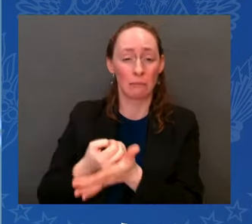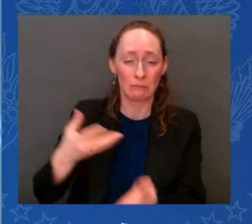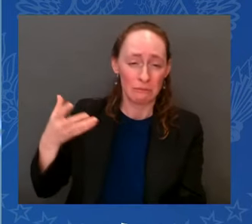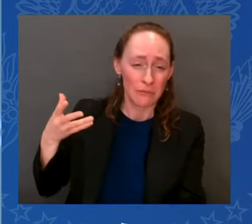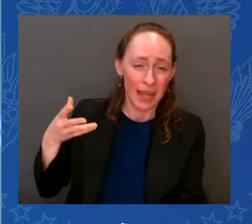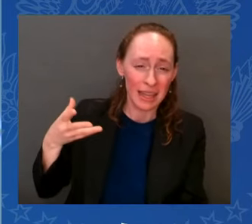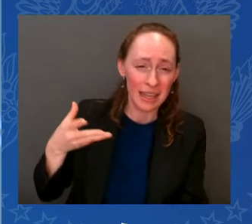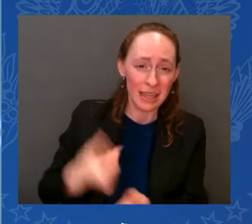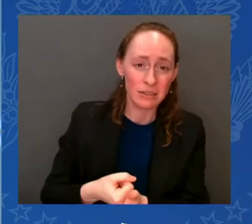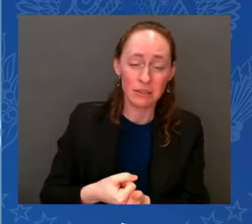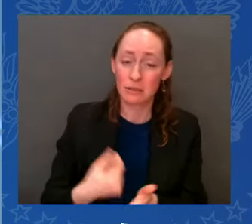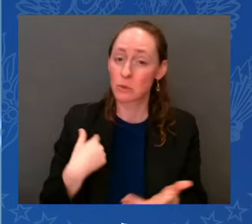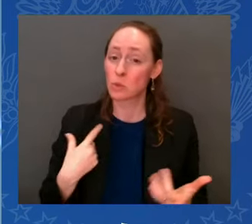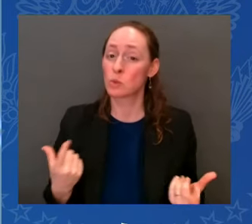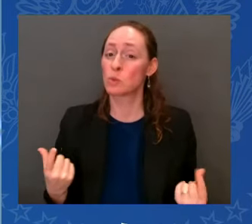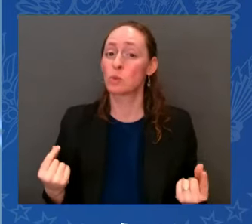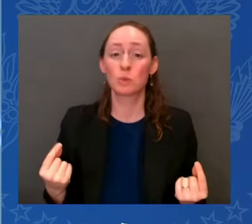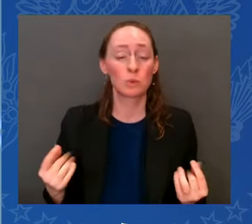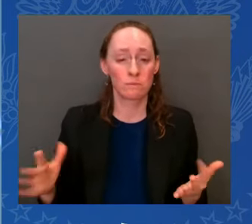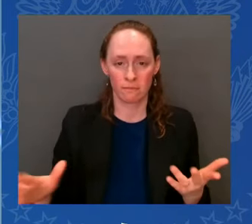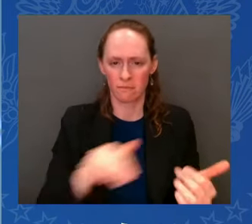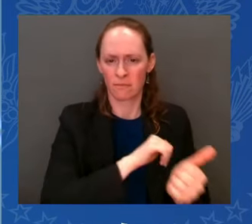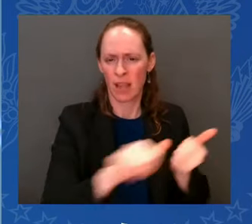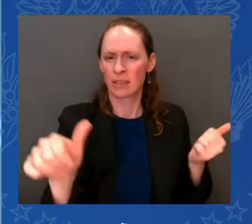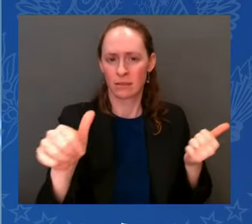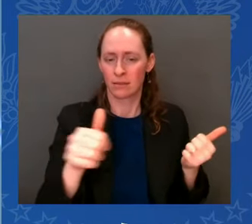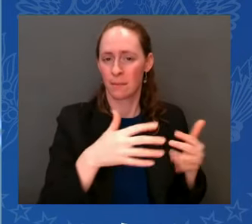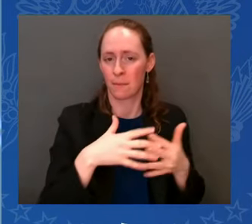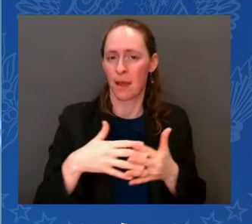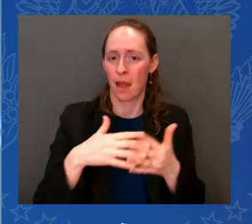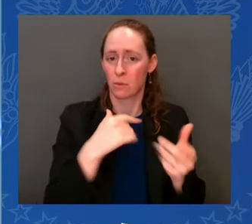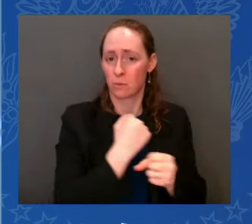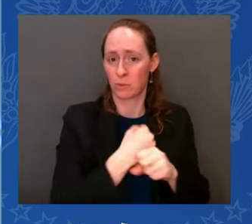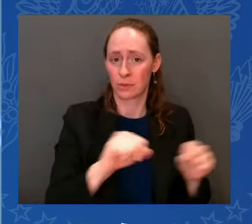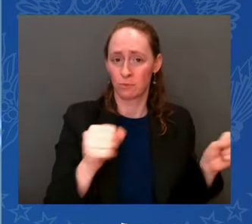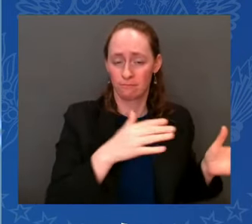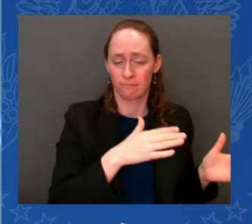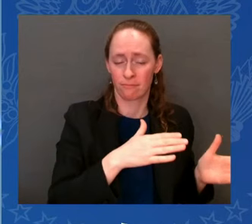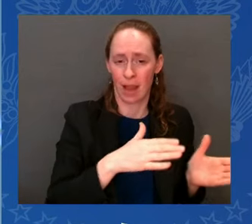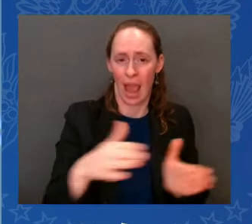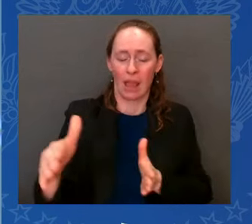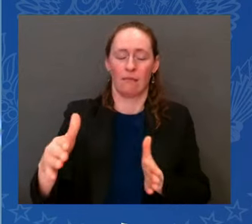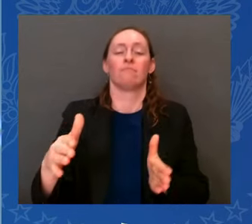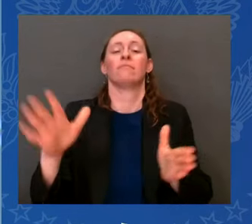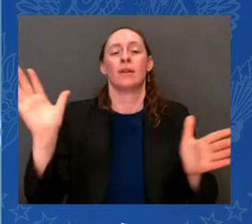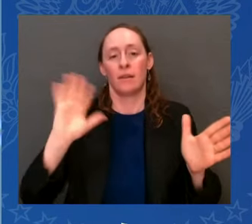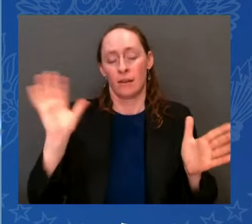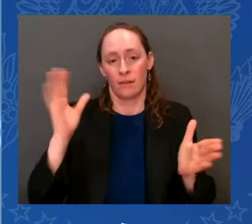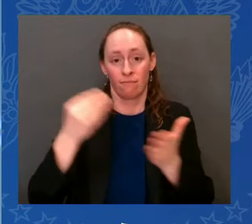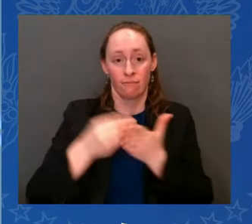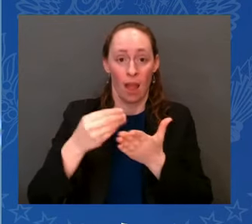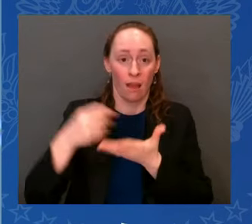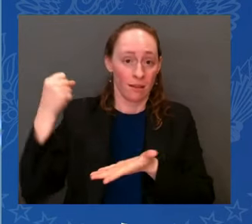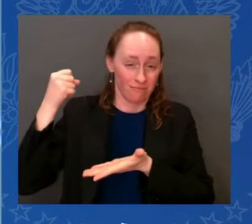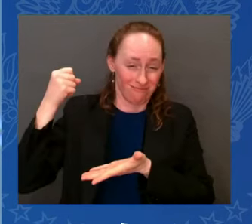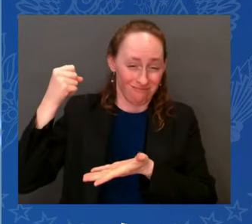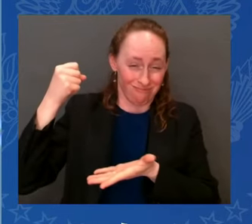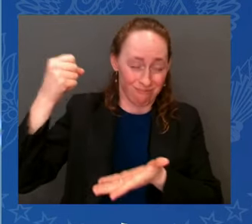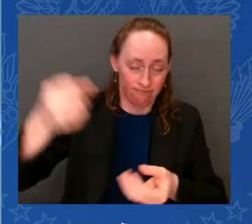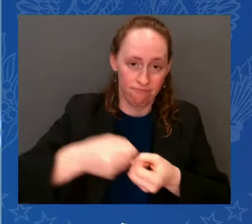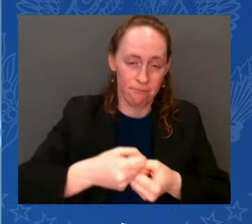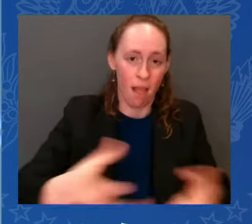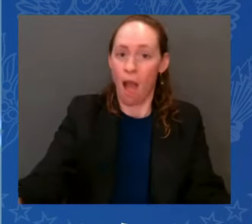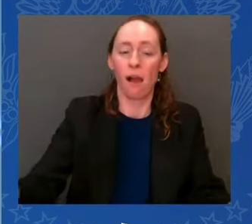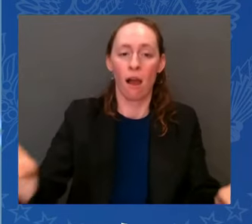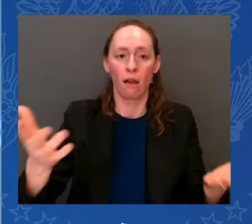to the fastest economic recovery of any major economy in the world. And I know that at the beginning of the crisis, like you did, that strengthening state